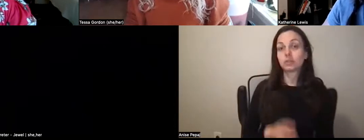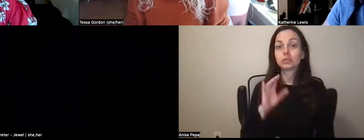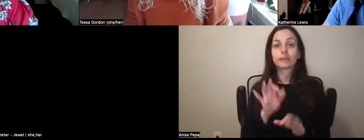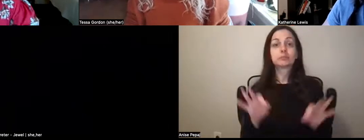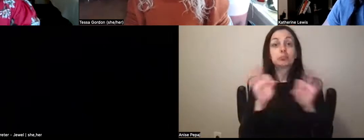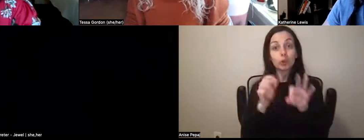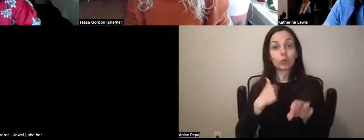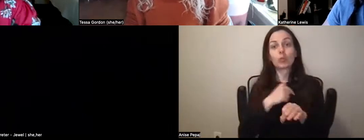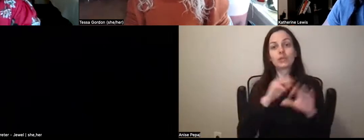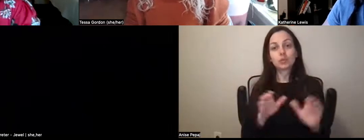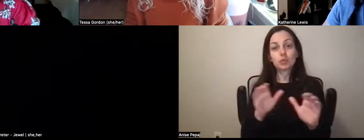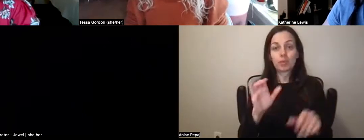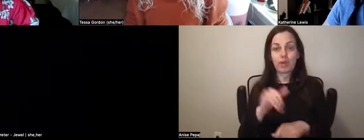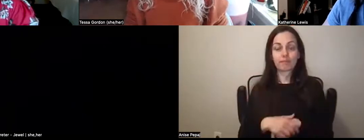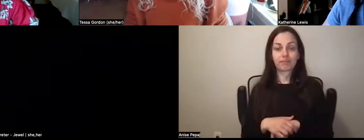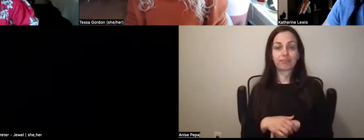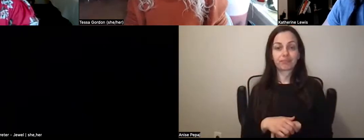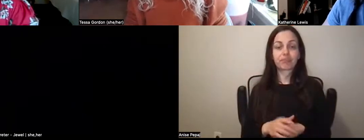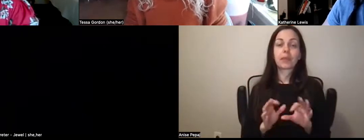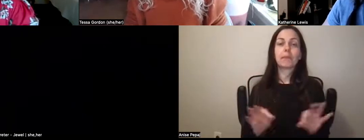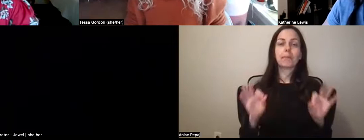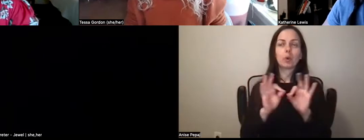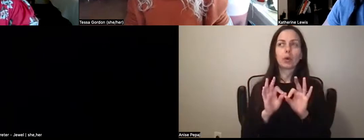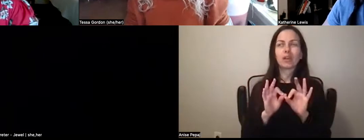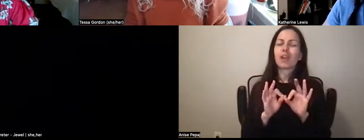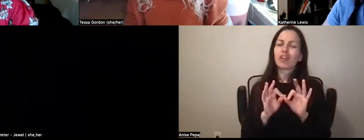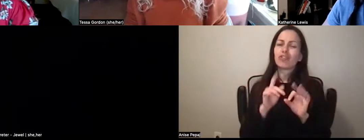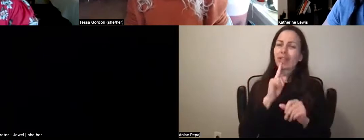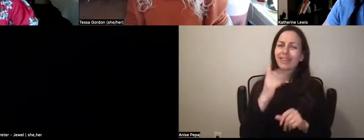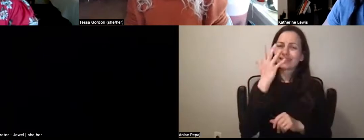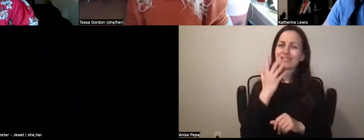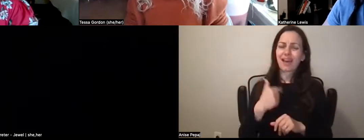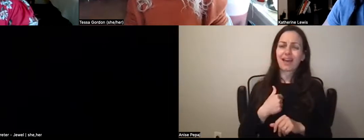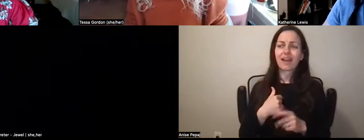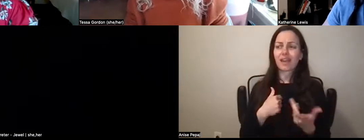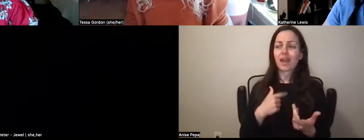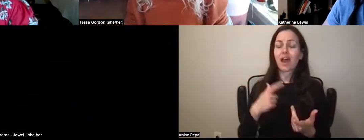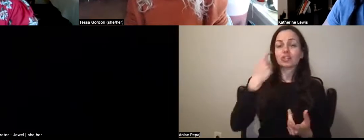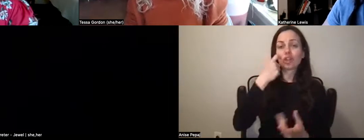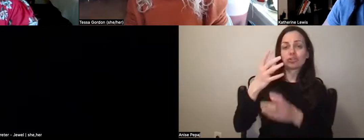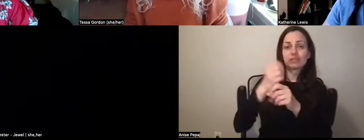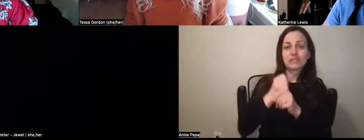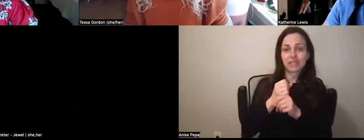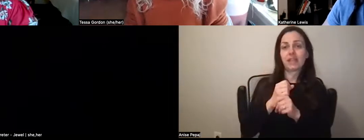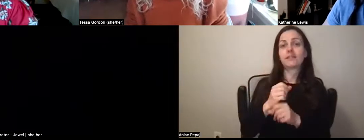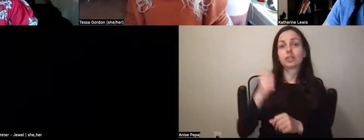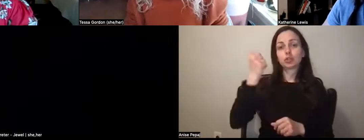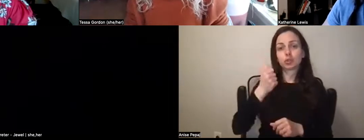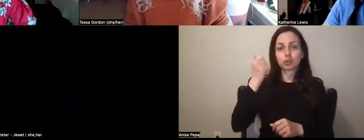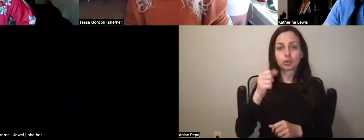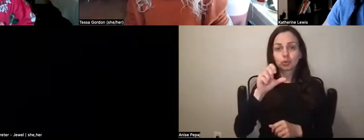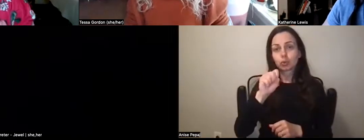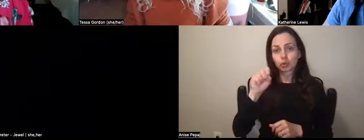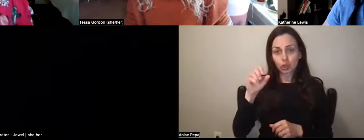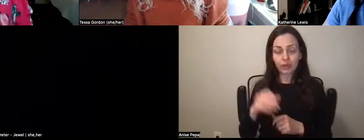that. It's important, you know, what makes me very sad as I just received Social Security is that